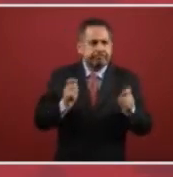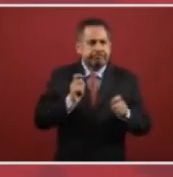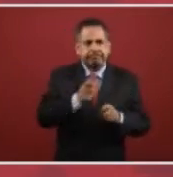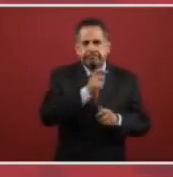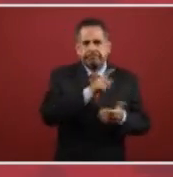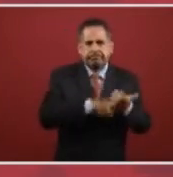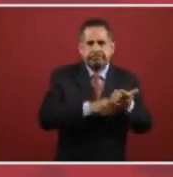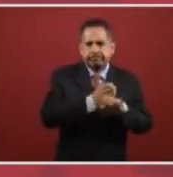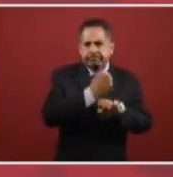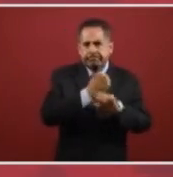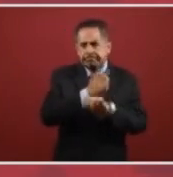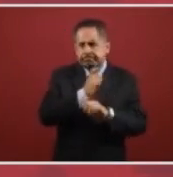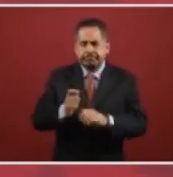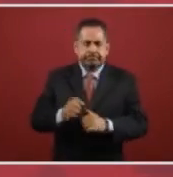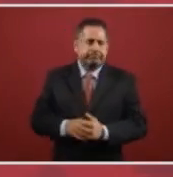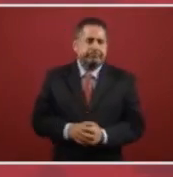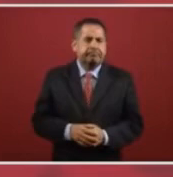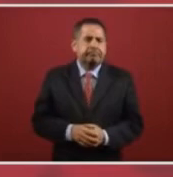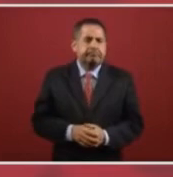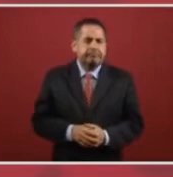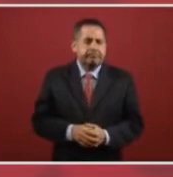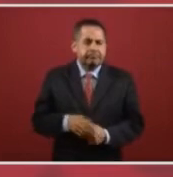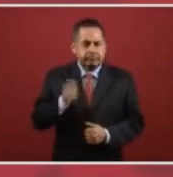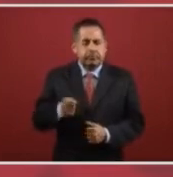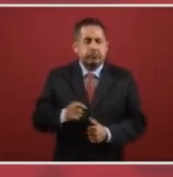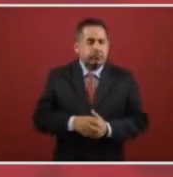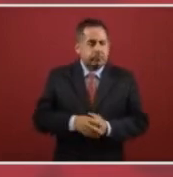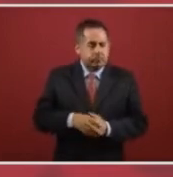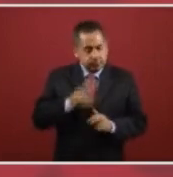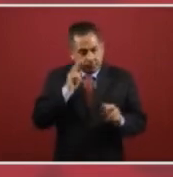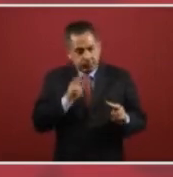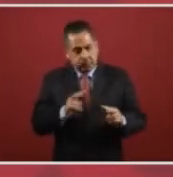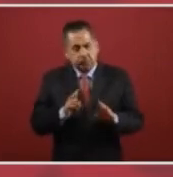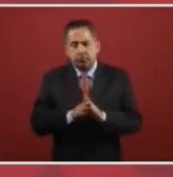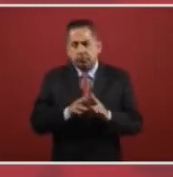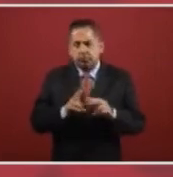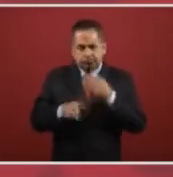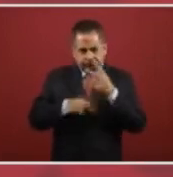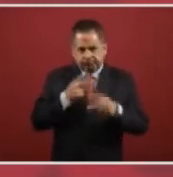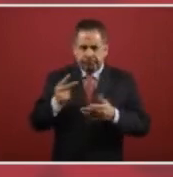It allows us to be able to see what's happening in every state.